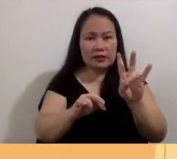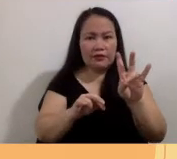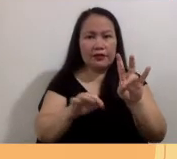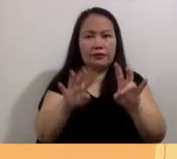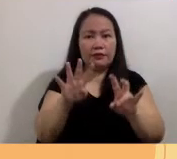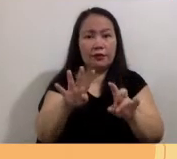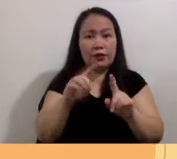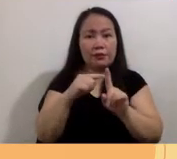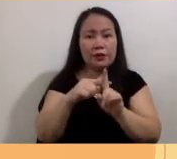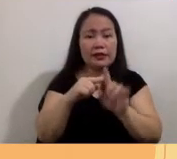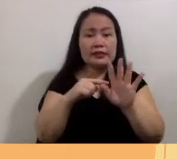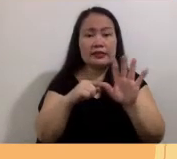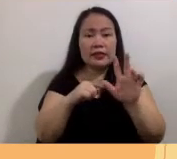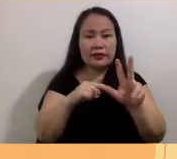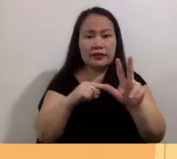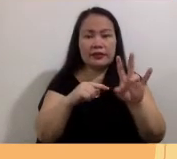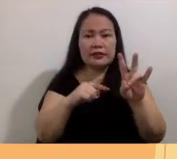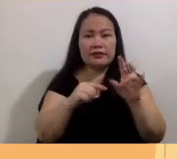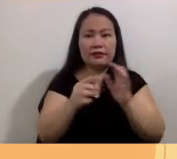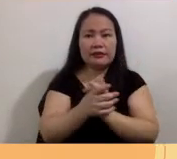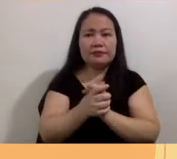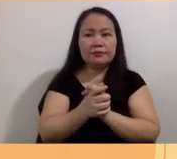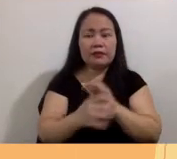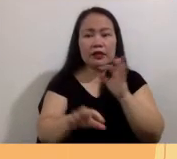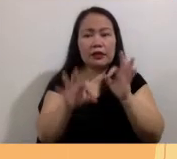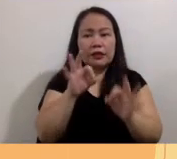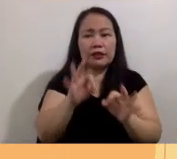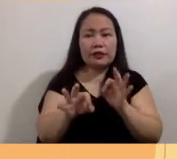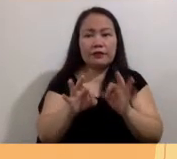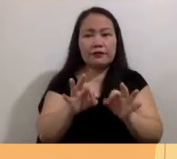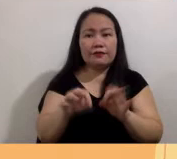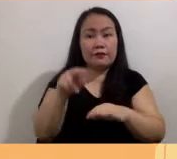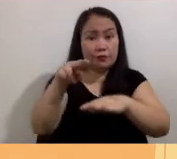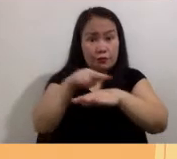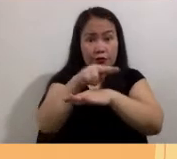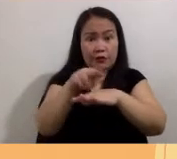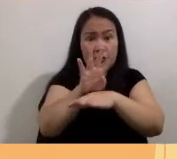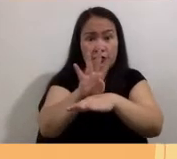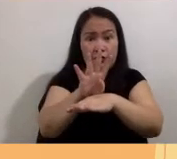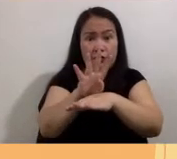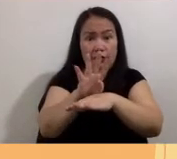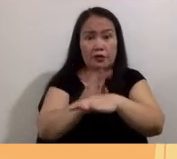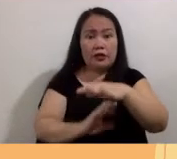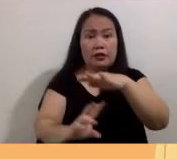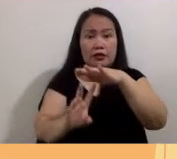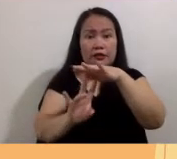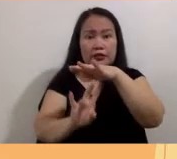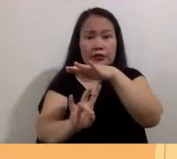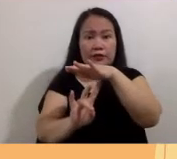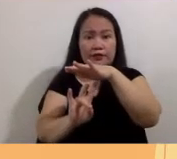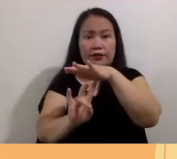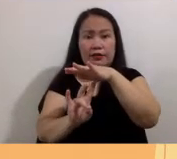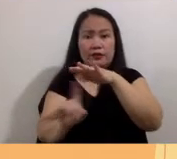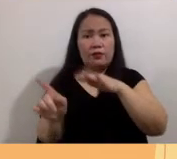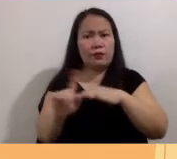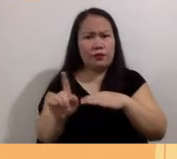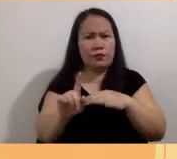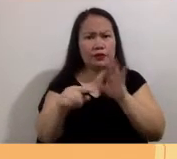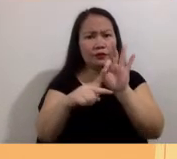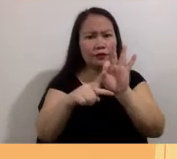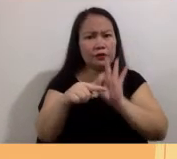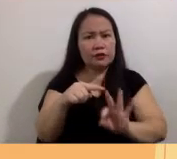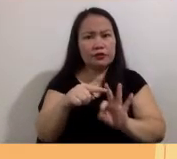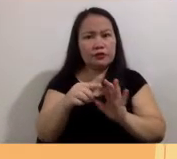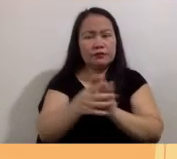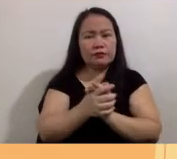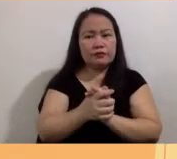is 7. So, what is the fraction? If your numerator is 4 and denominator is 7, what will be our